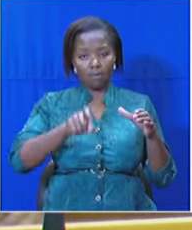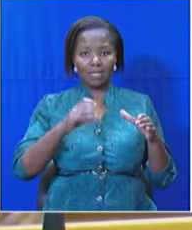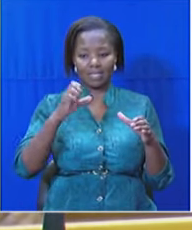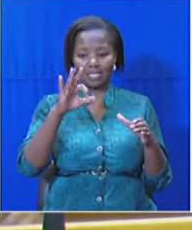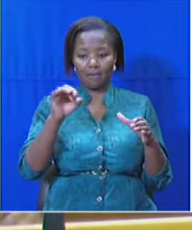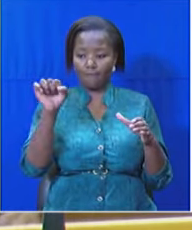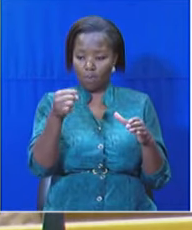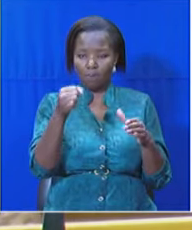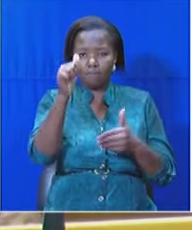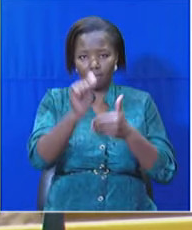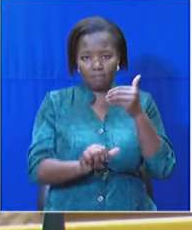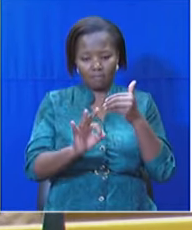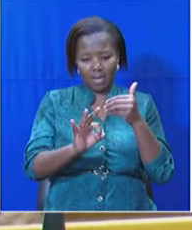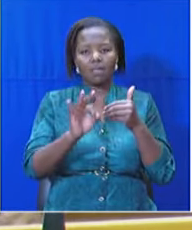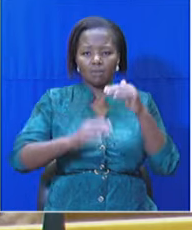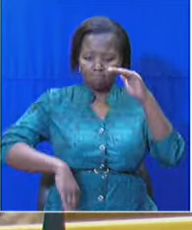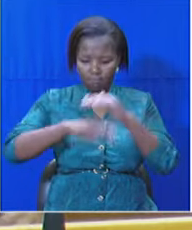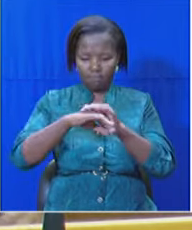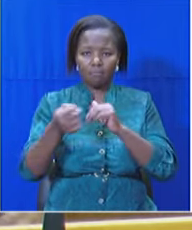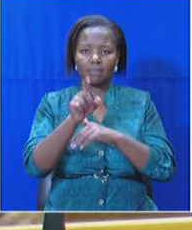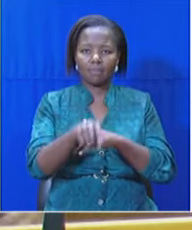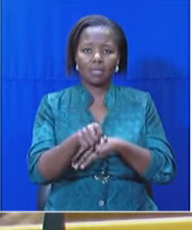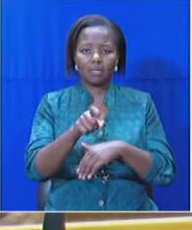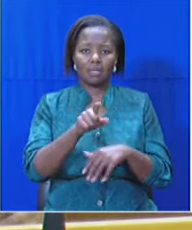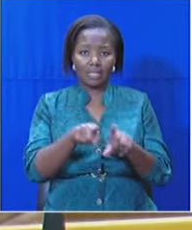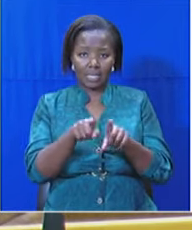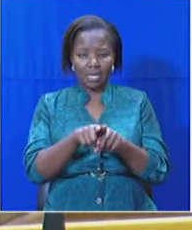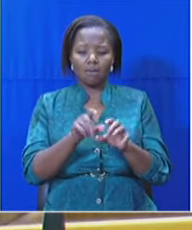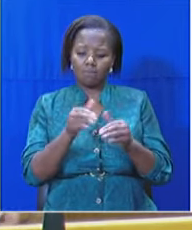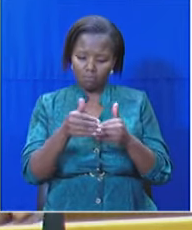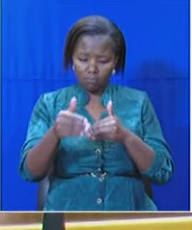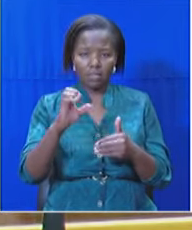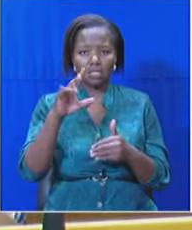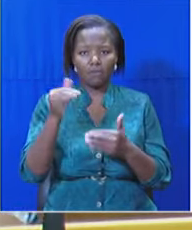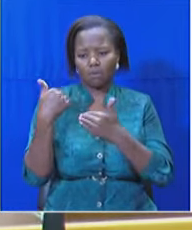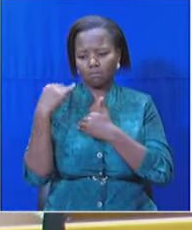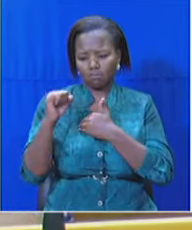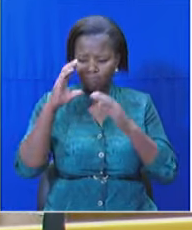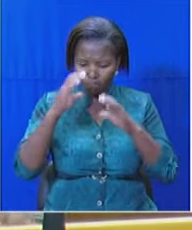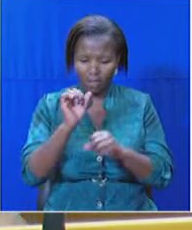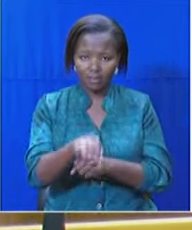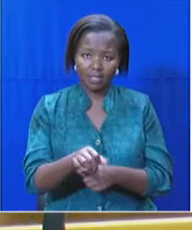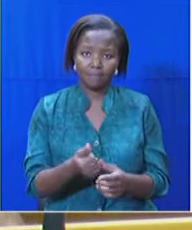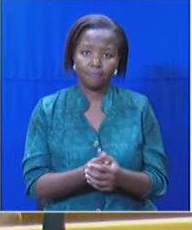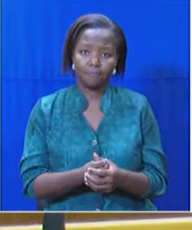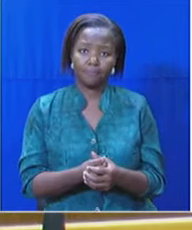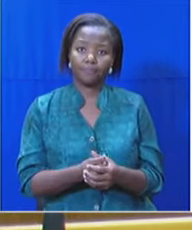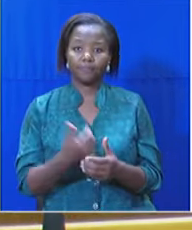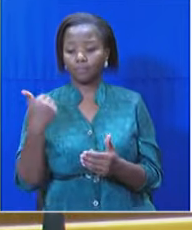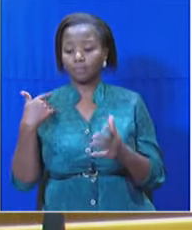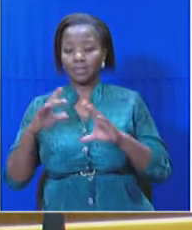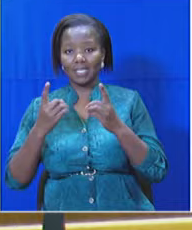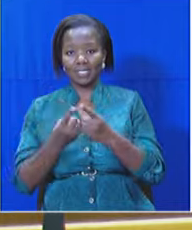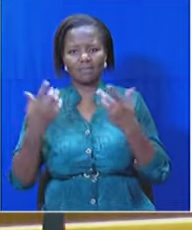months. It was vacant for some time for the CFO to be able to focus on his responsibility. The department has acquired